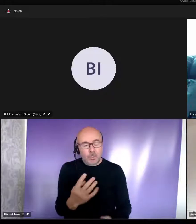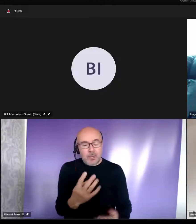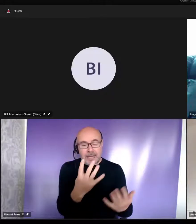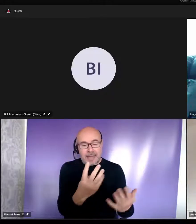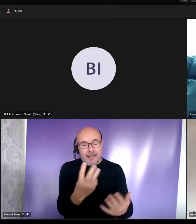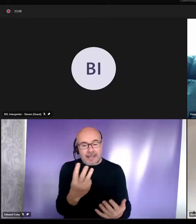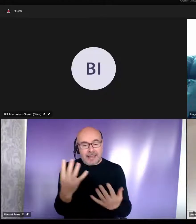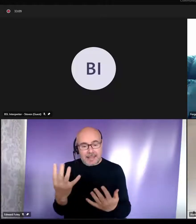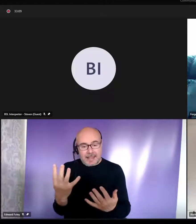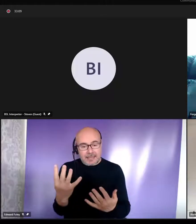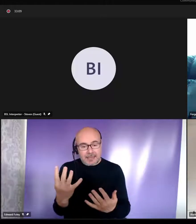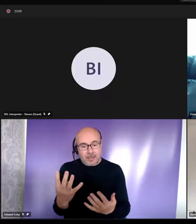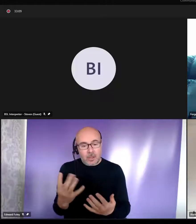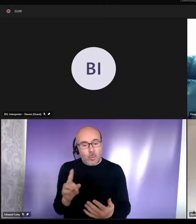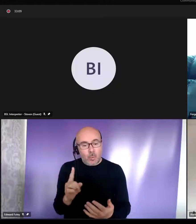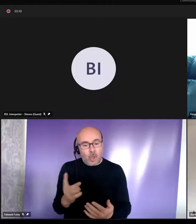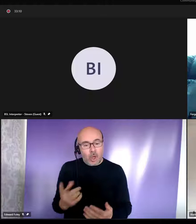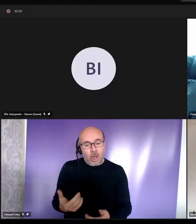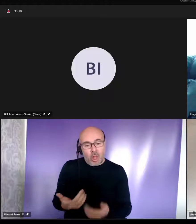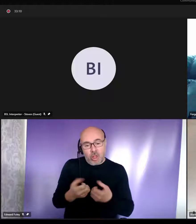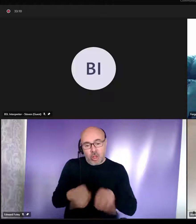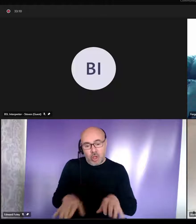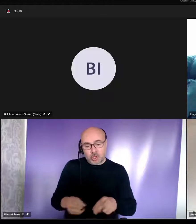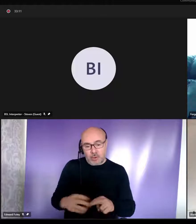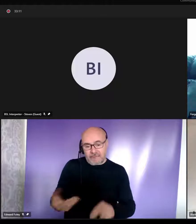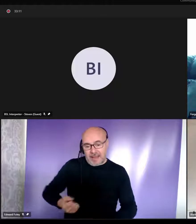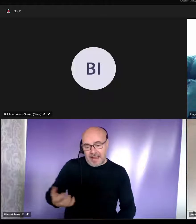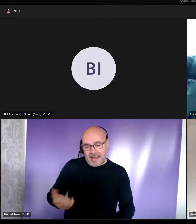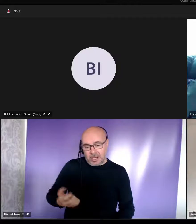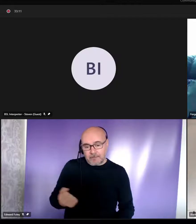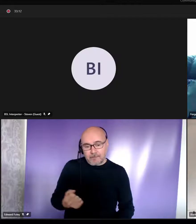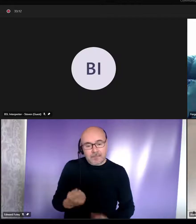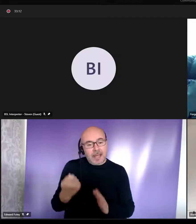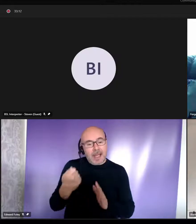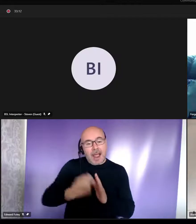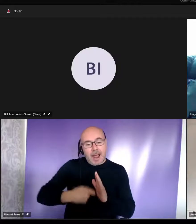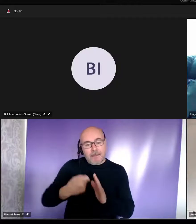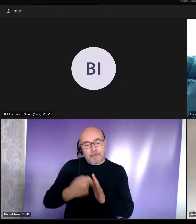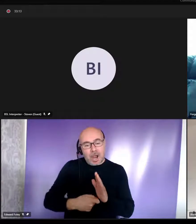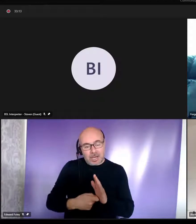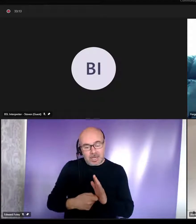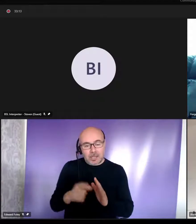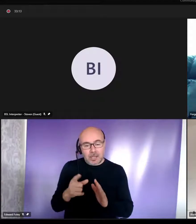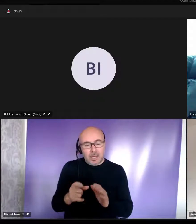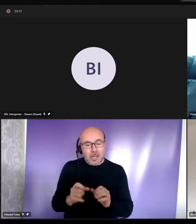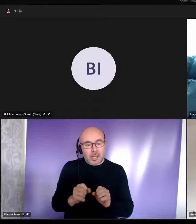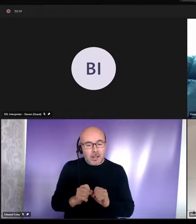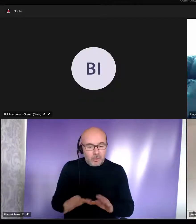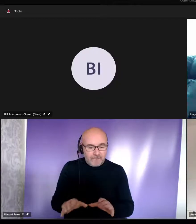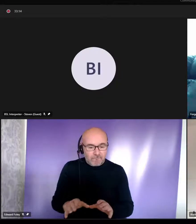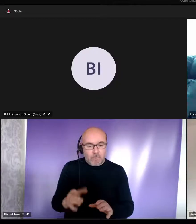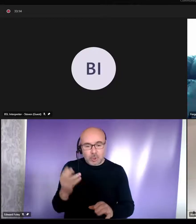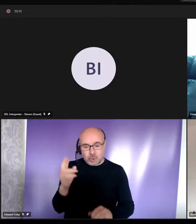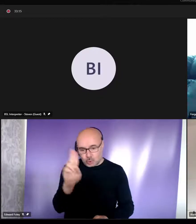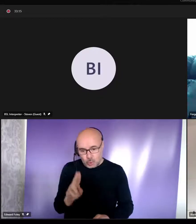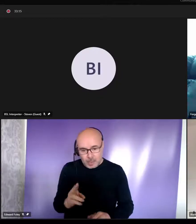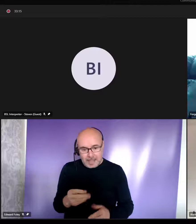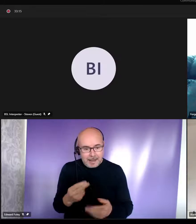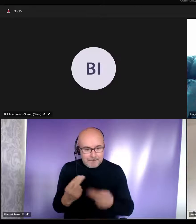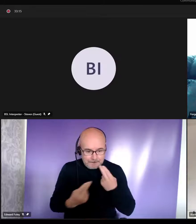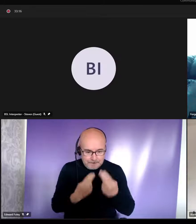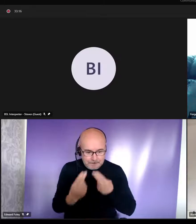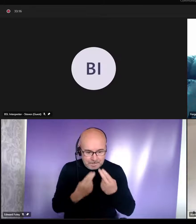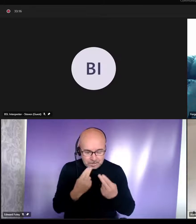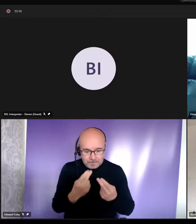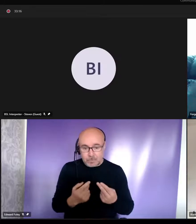representing loss of income for parking charges, private care of gardens and school meals, with a minor budget underspend offsetting these costs